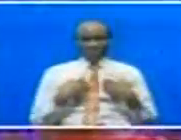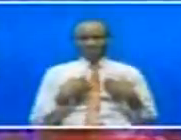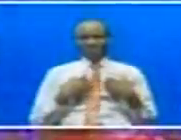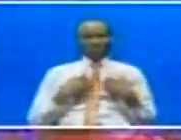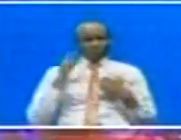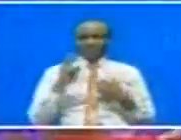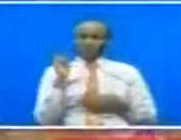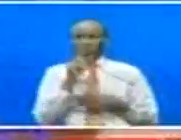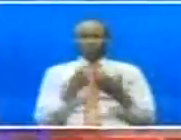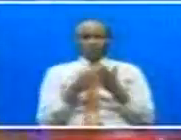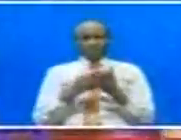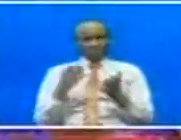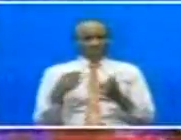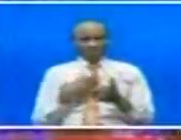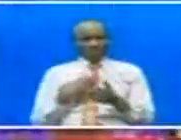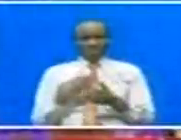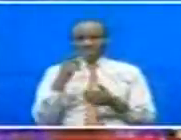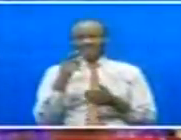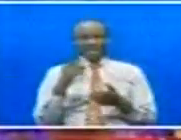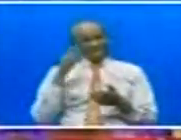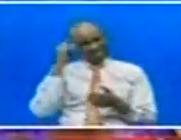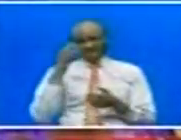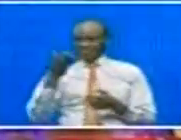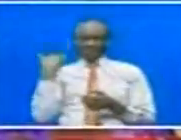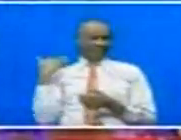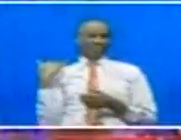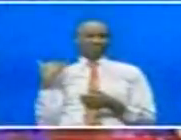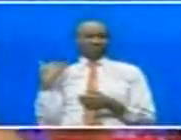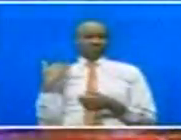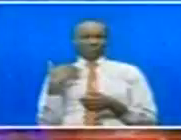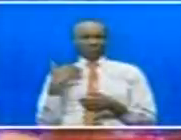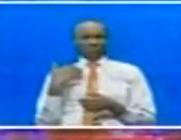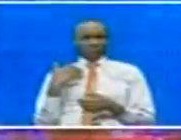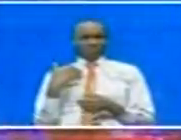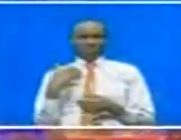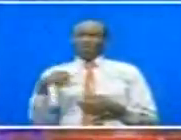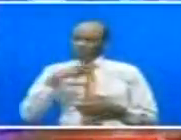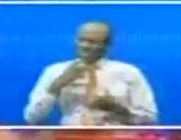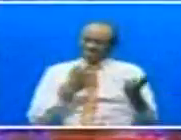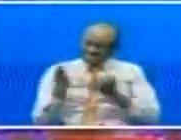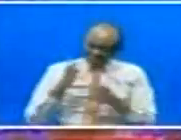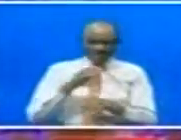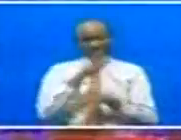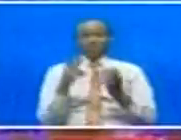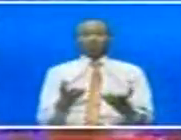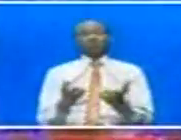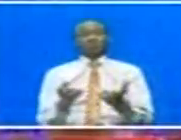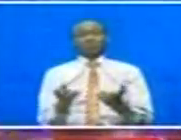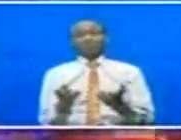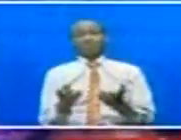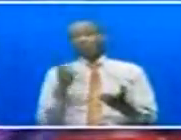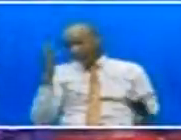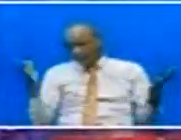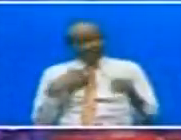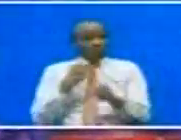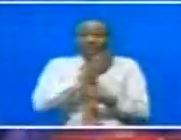to use his word, debunk that idea. You know, we serve our nation wherever we